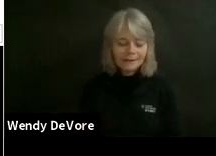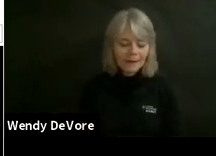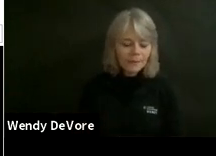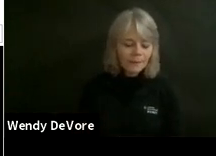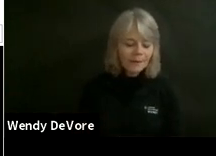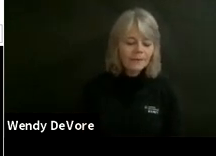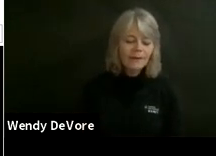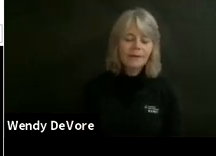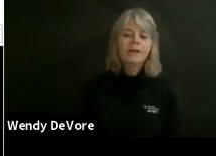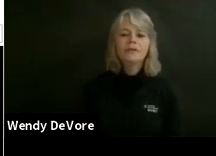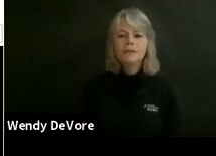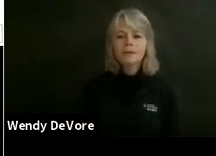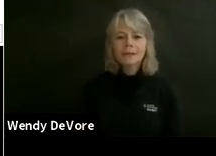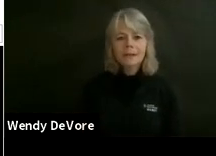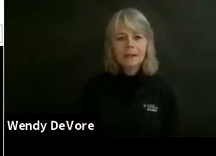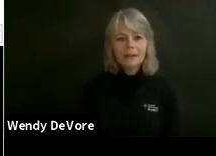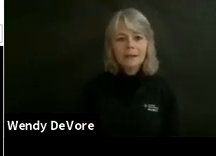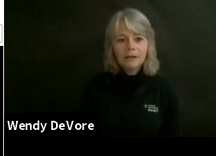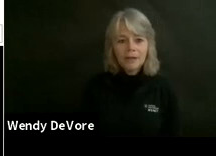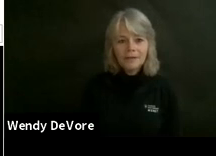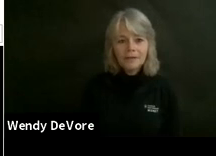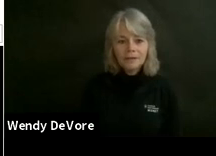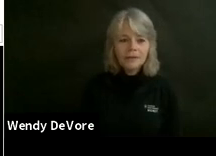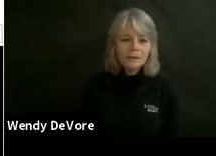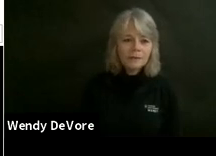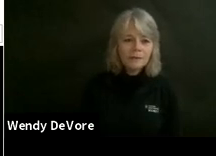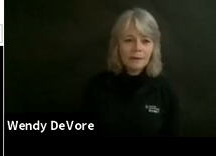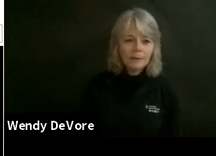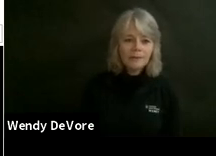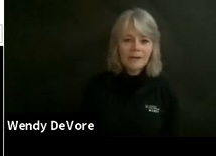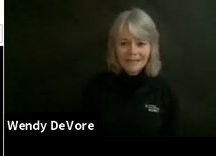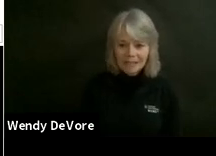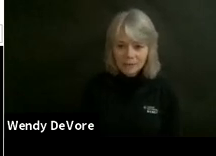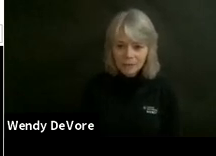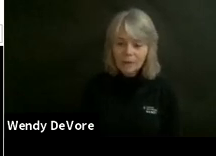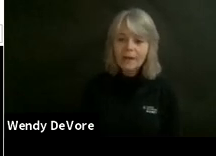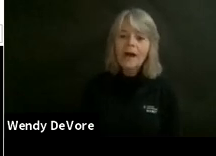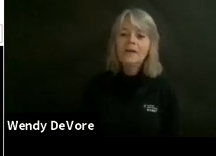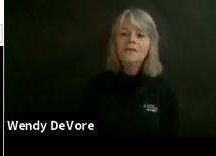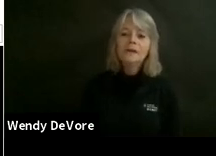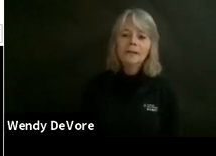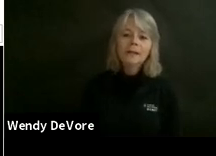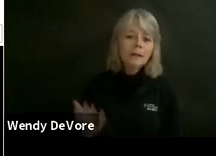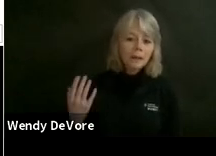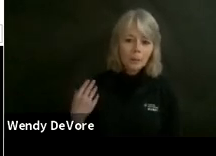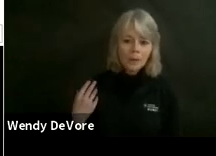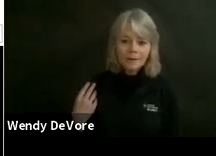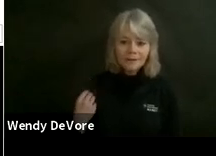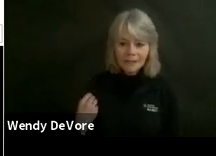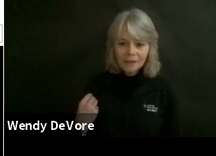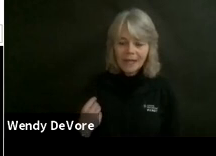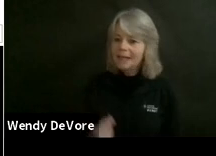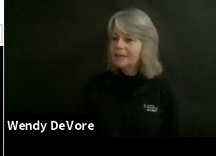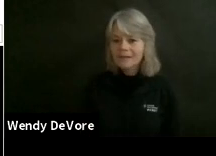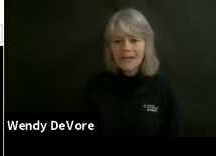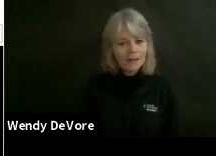an example, we have a student, a transition student, 17 years old, hard of hearing, whereas